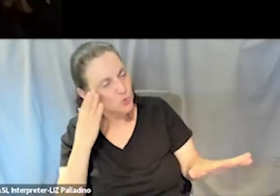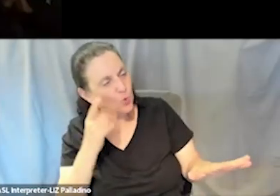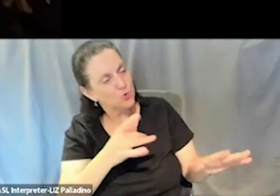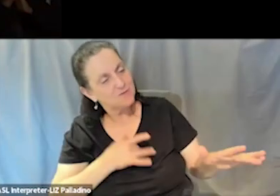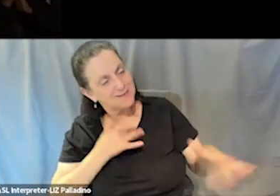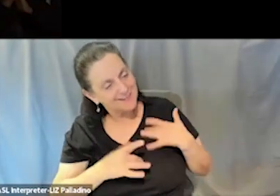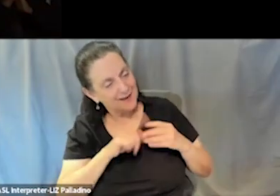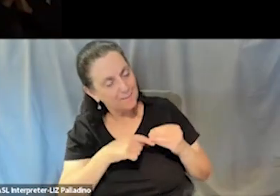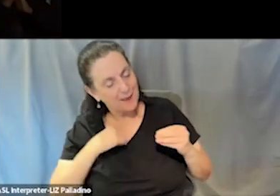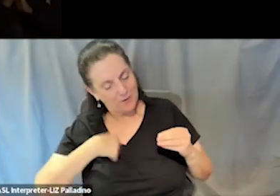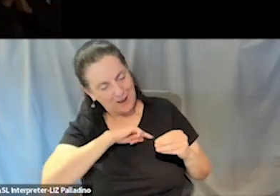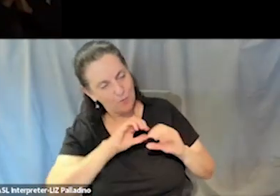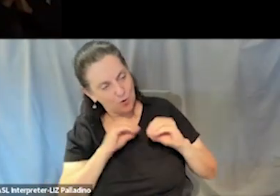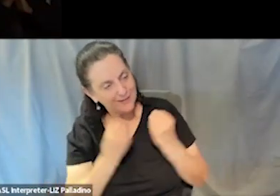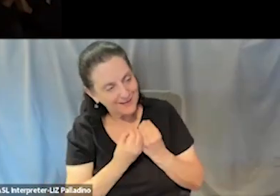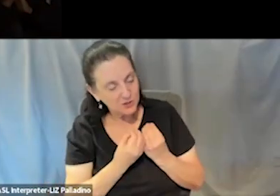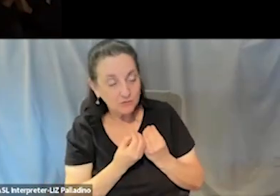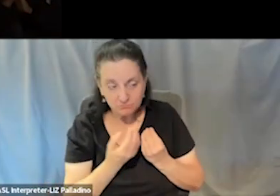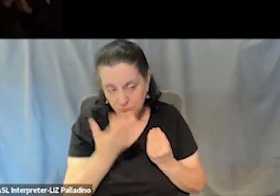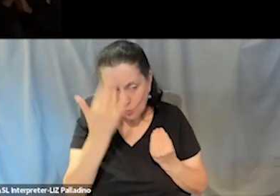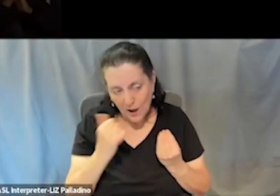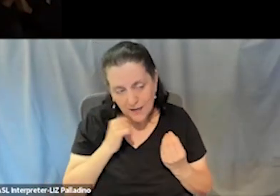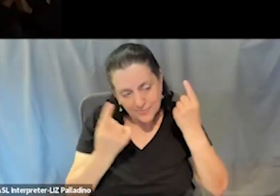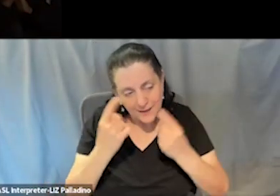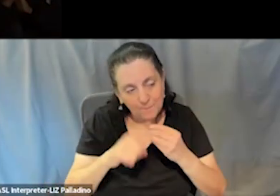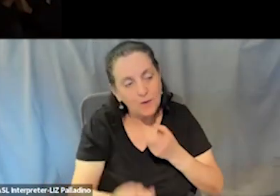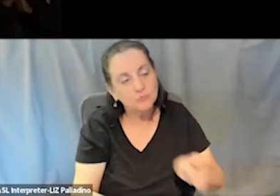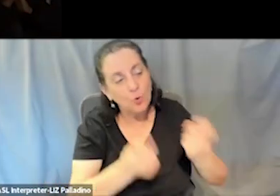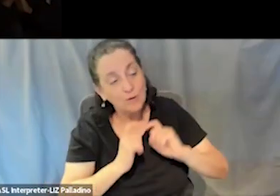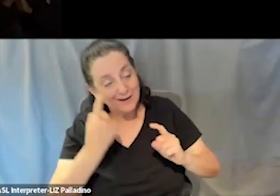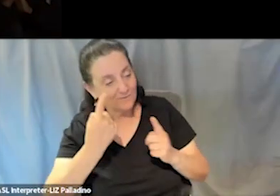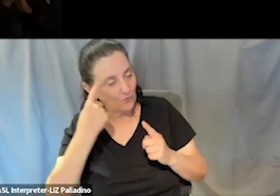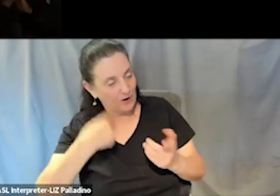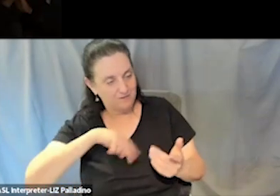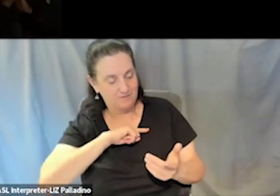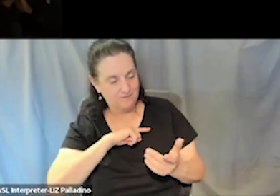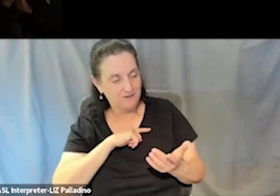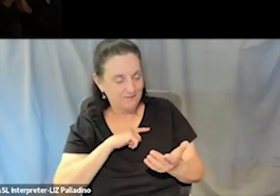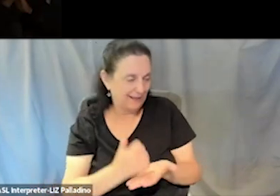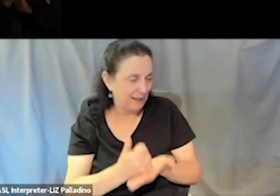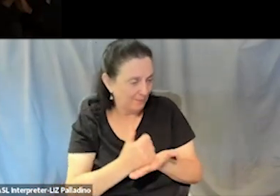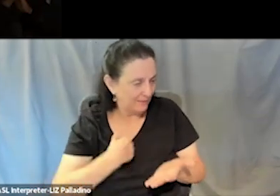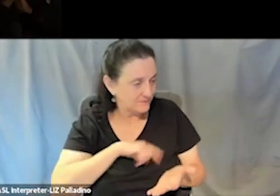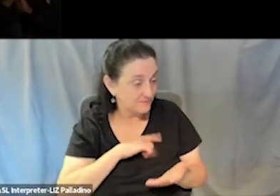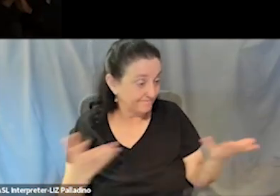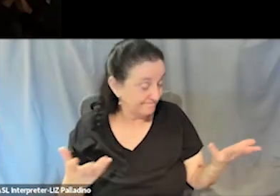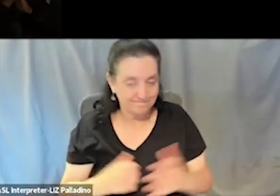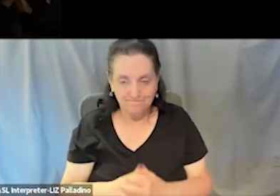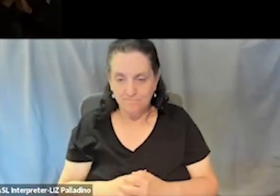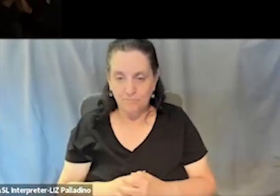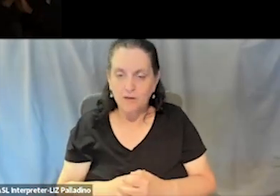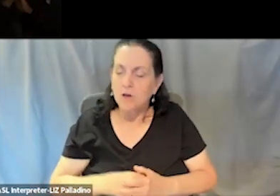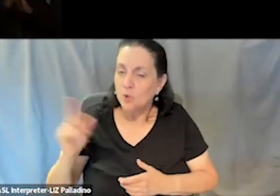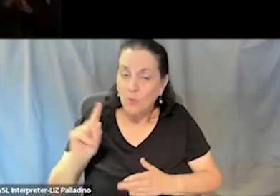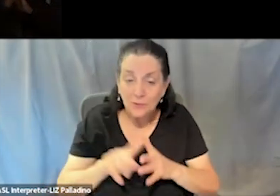or support for your organization. For identification, the encouraging news, people are like, where do we